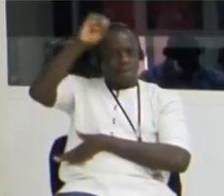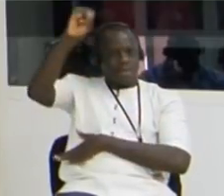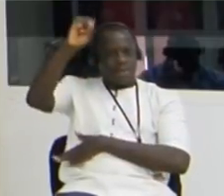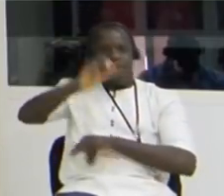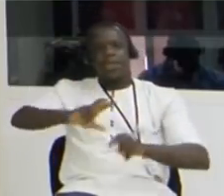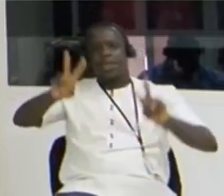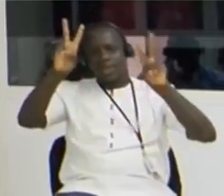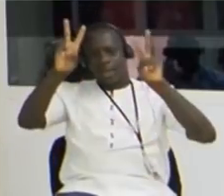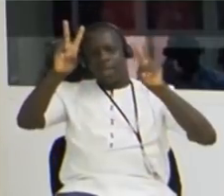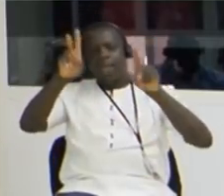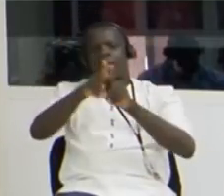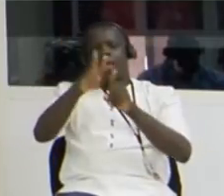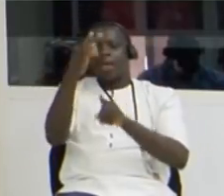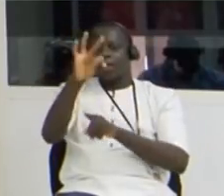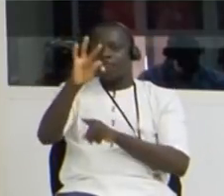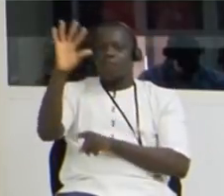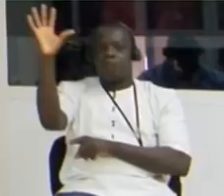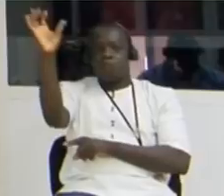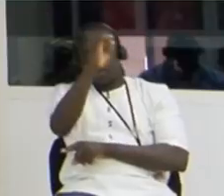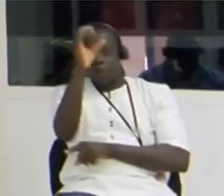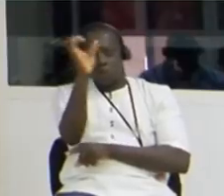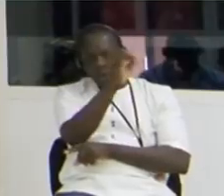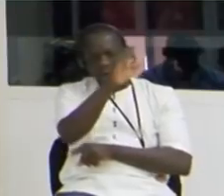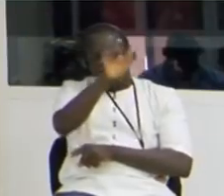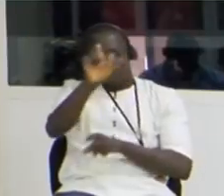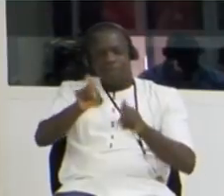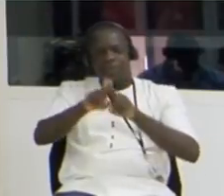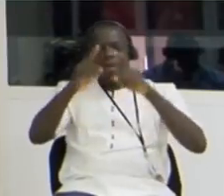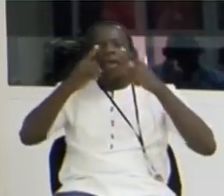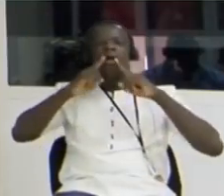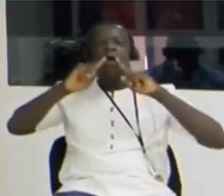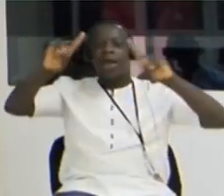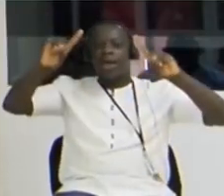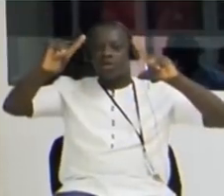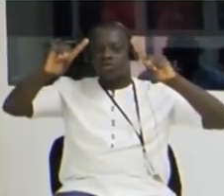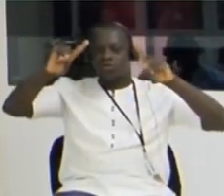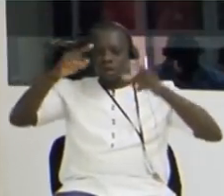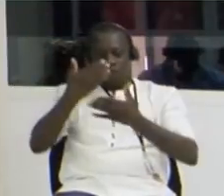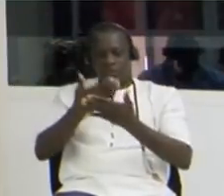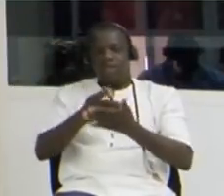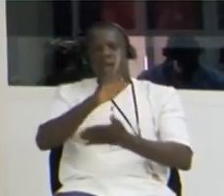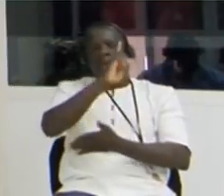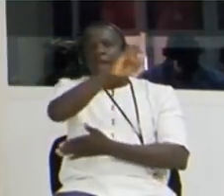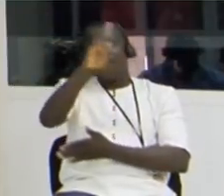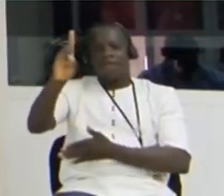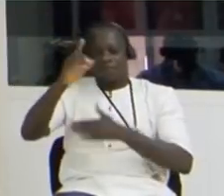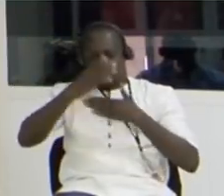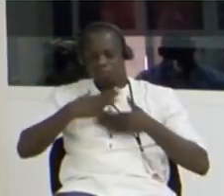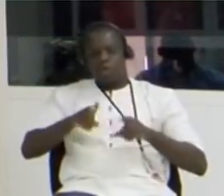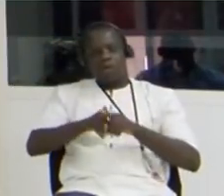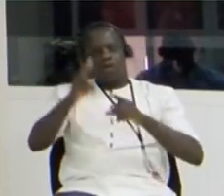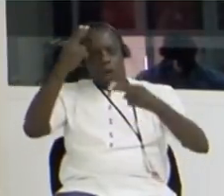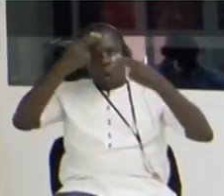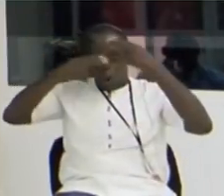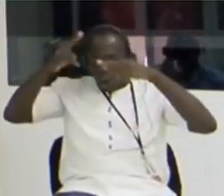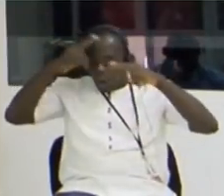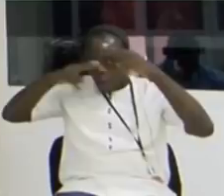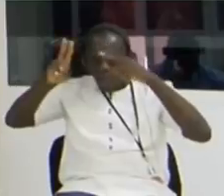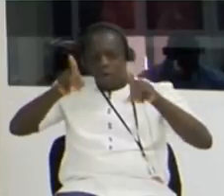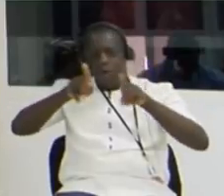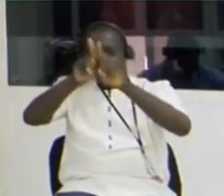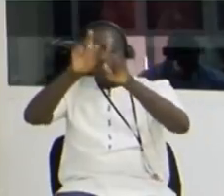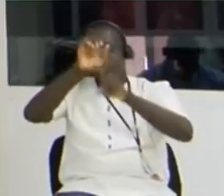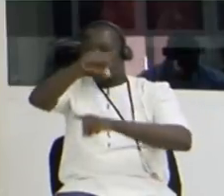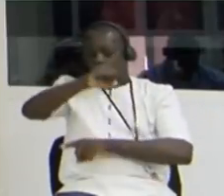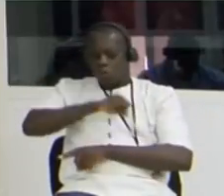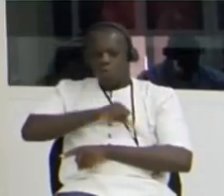the winners are announced after the pageant, a day will be, everybody goes home with the chaperone.